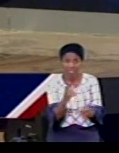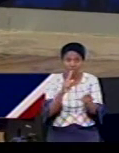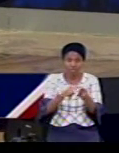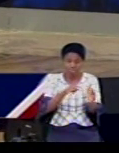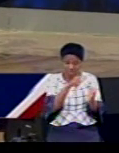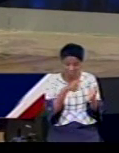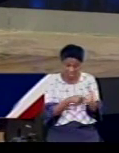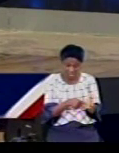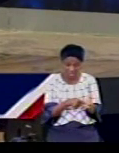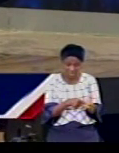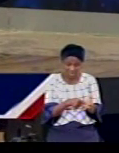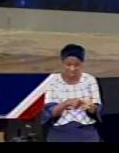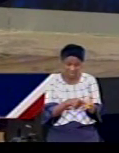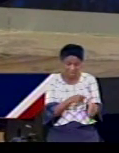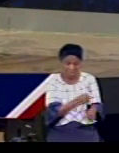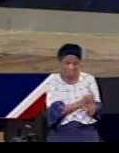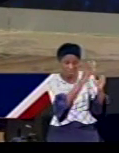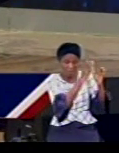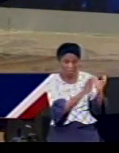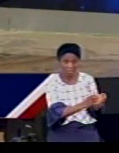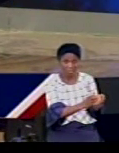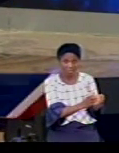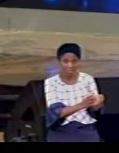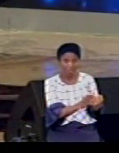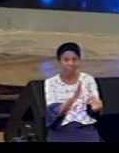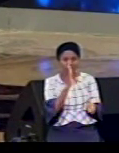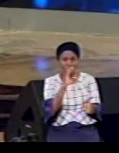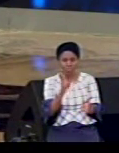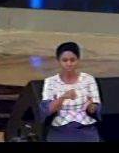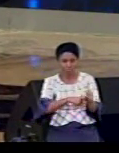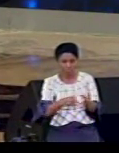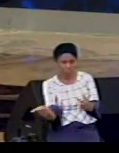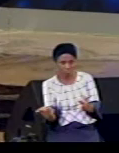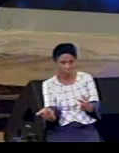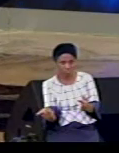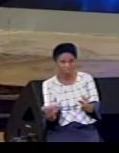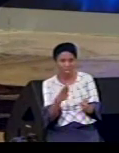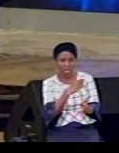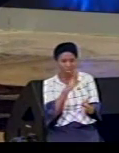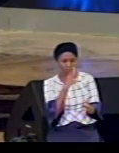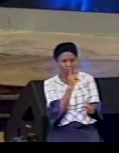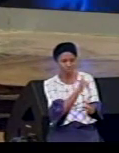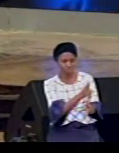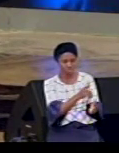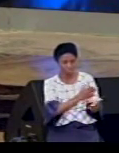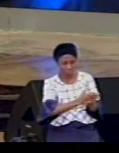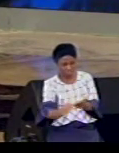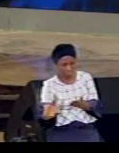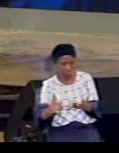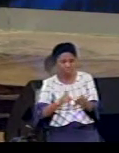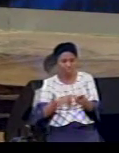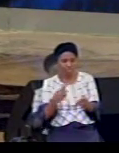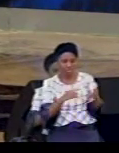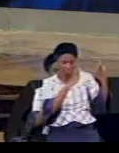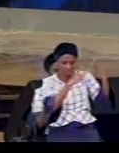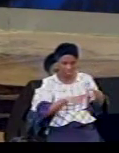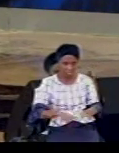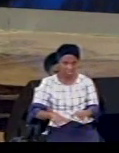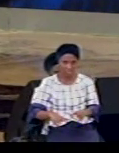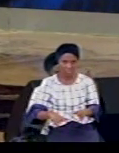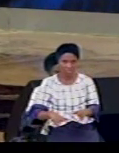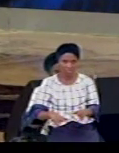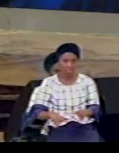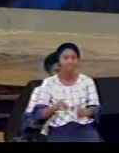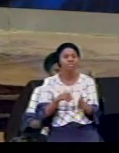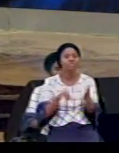say unto this mountain, be thou removed, and be thou cast into the sea,